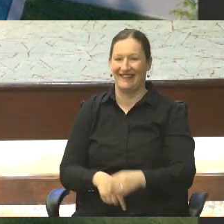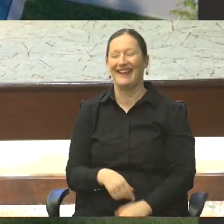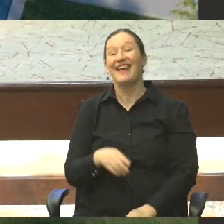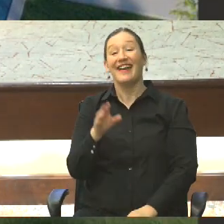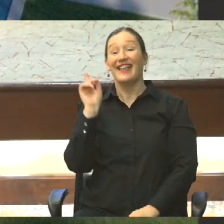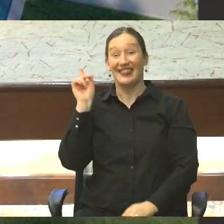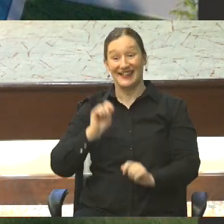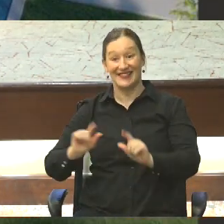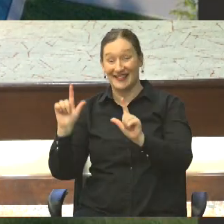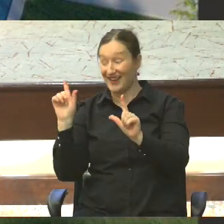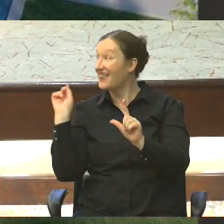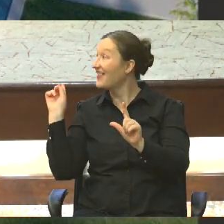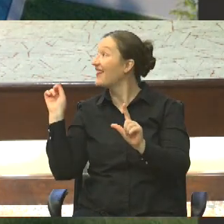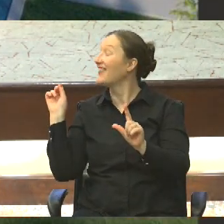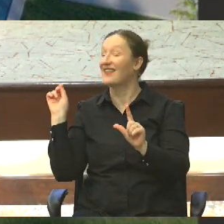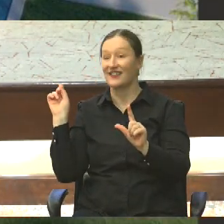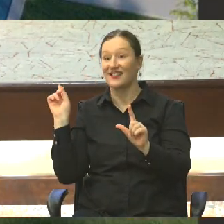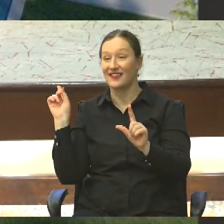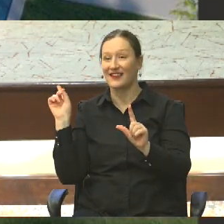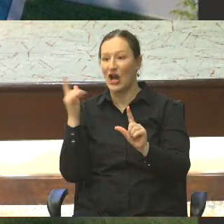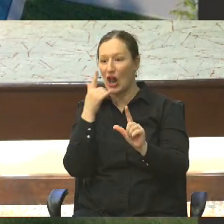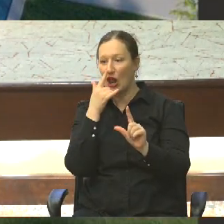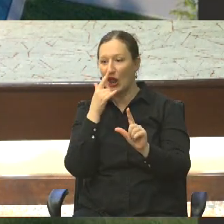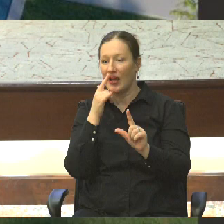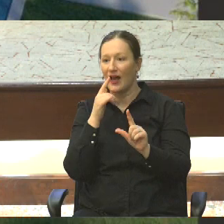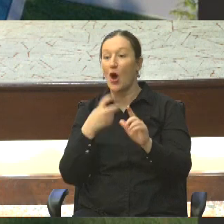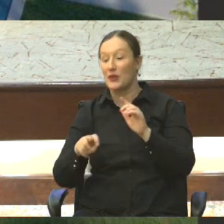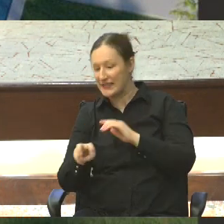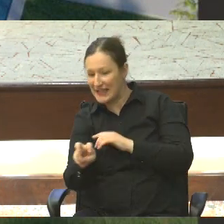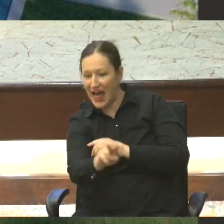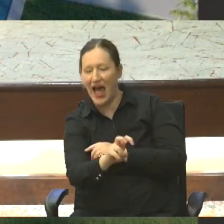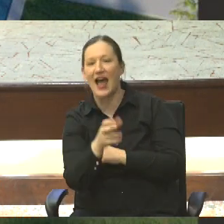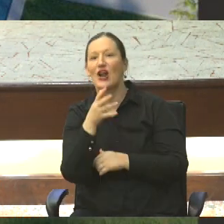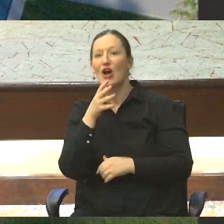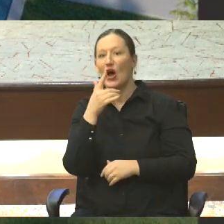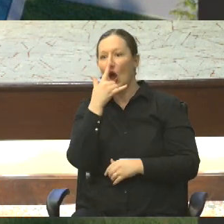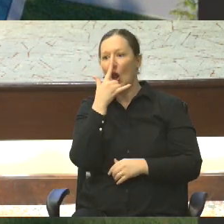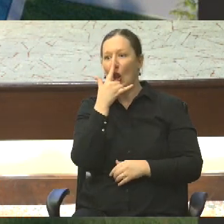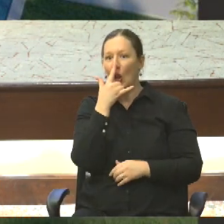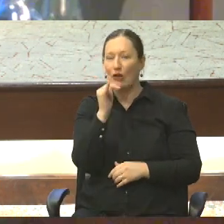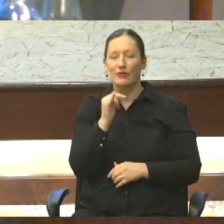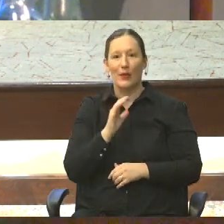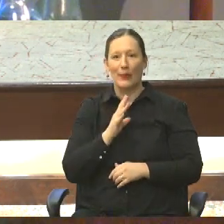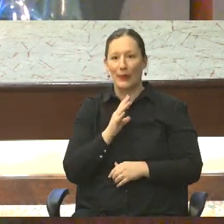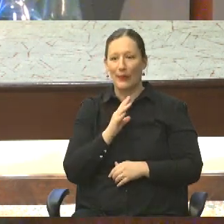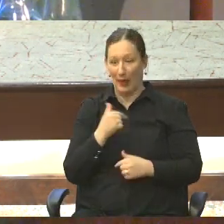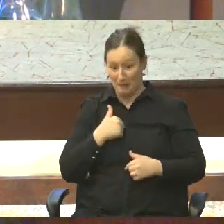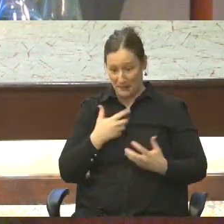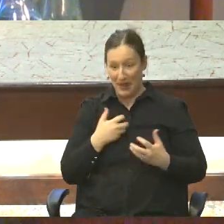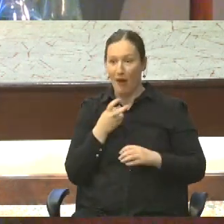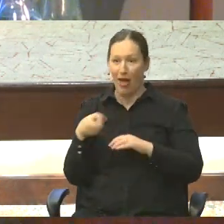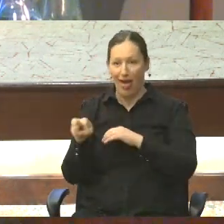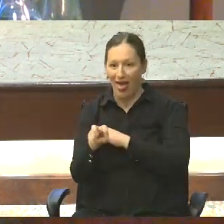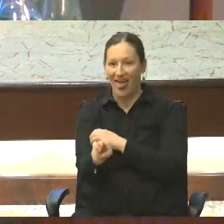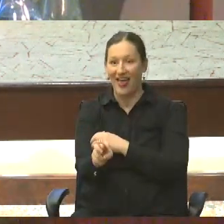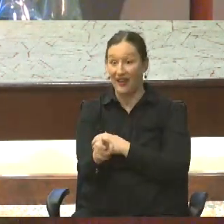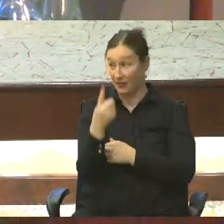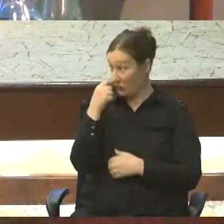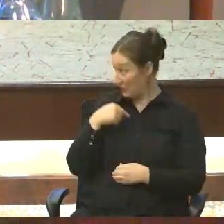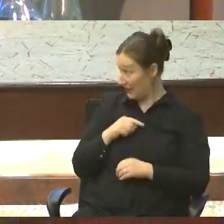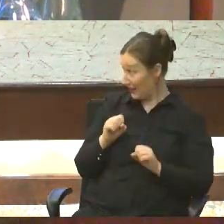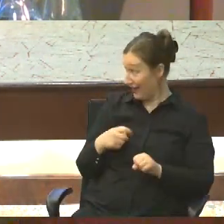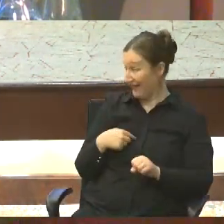thing is the slide from there looks like something I want to go down. And I don't know that it's rated for me, unfortunately. This